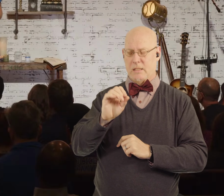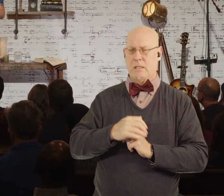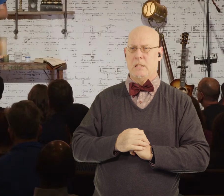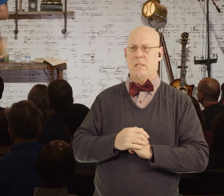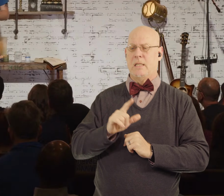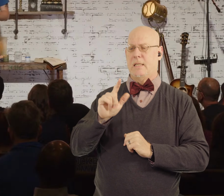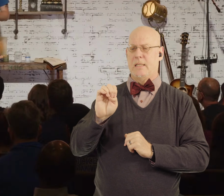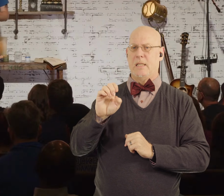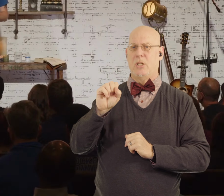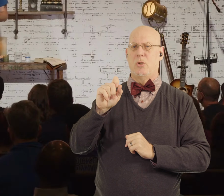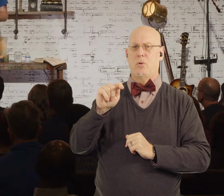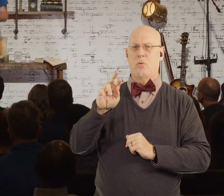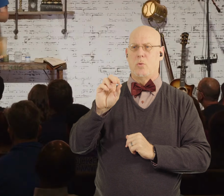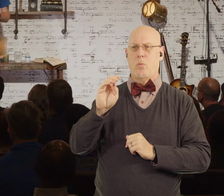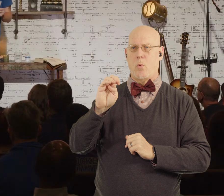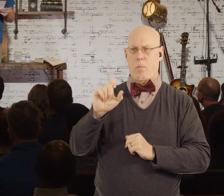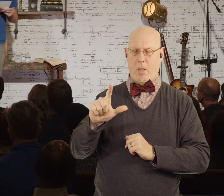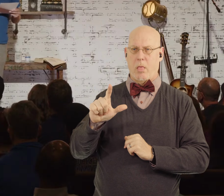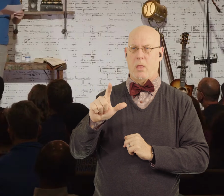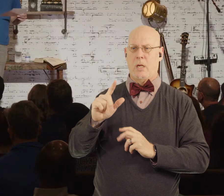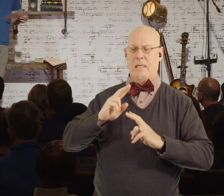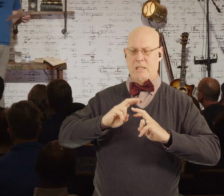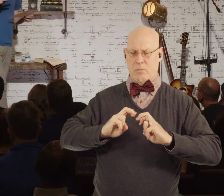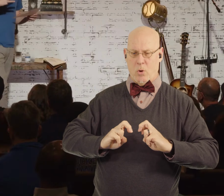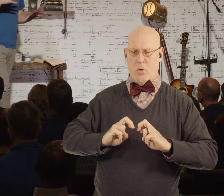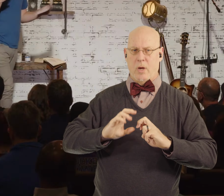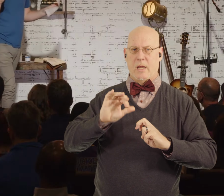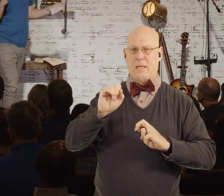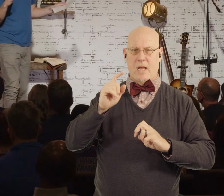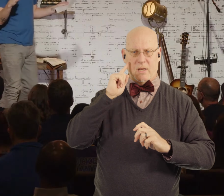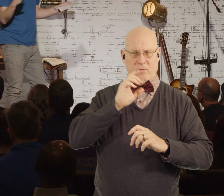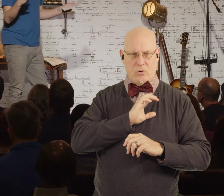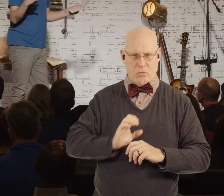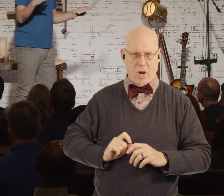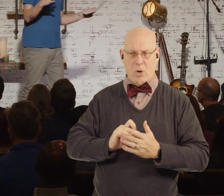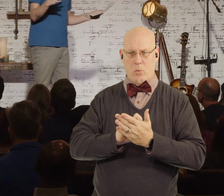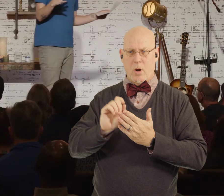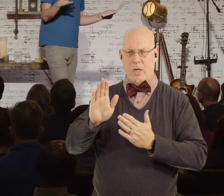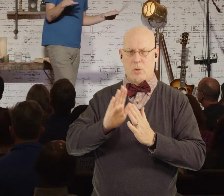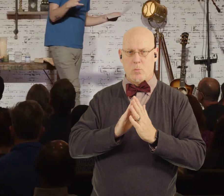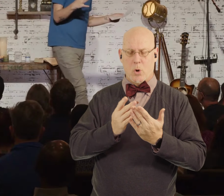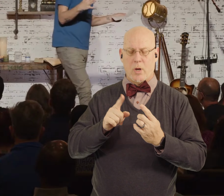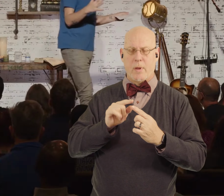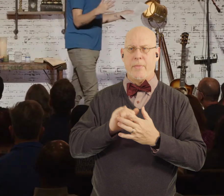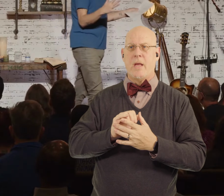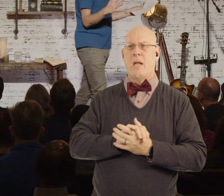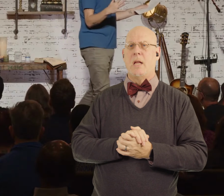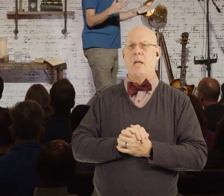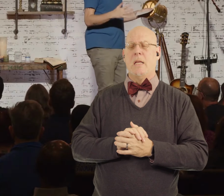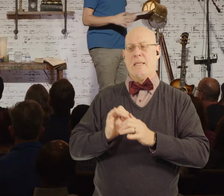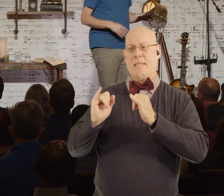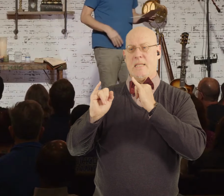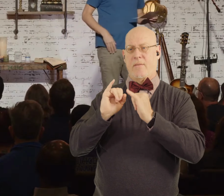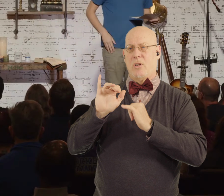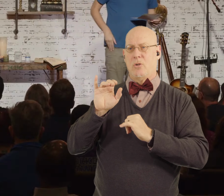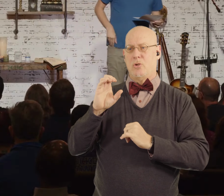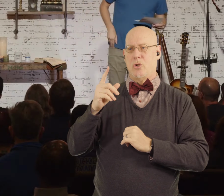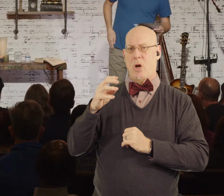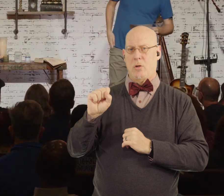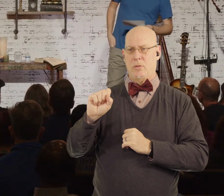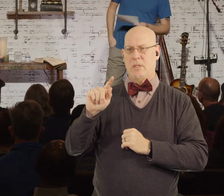in his 80s. And Lee Strobel, exploring the case for Christ and the writing of his book about